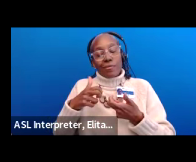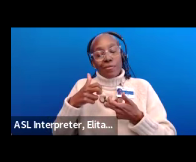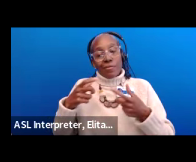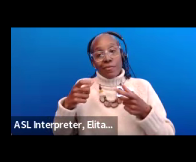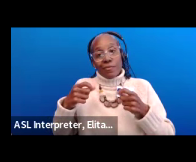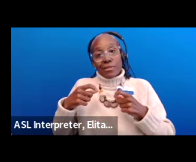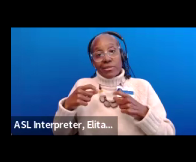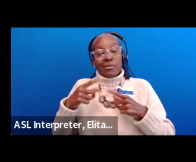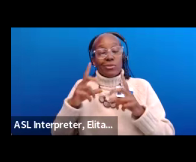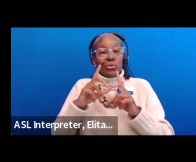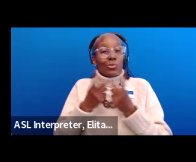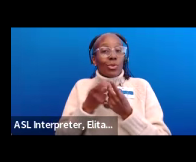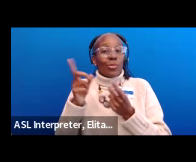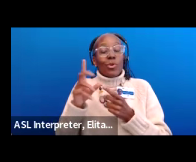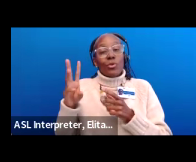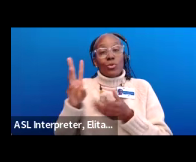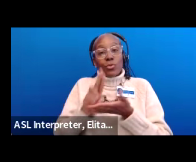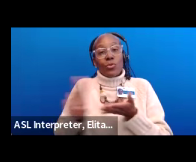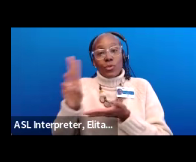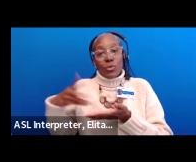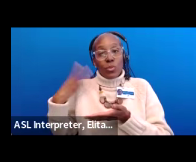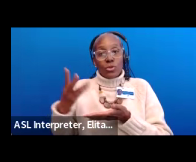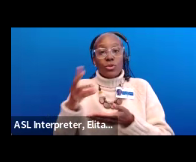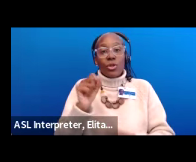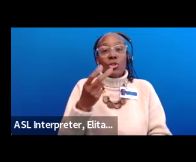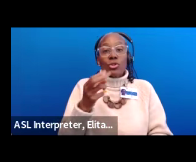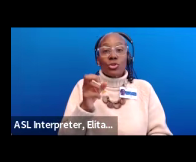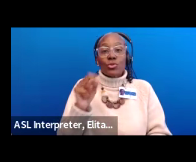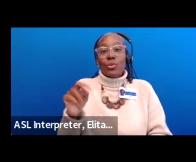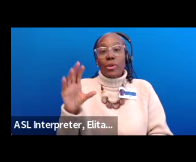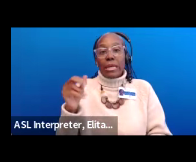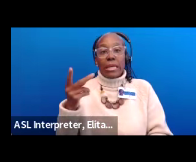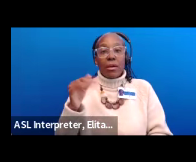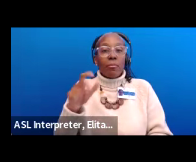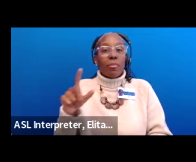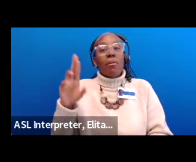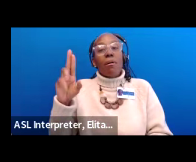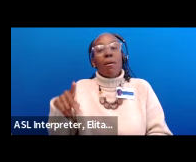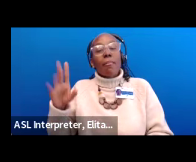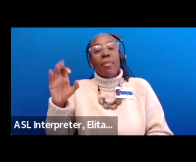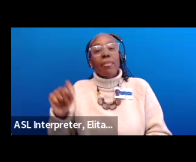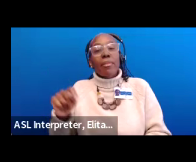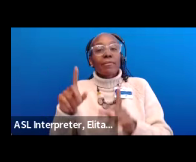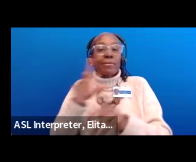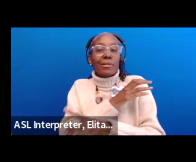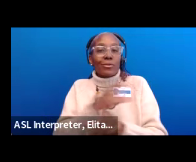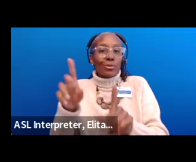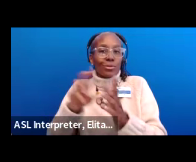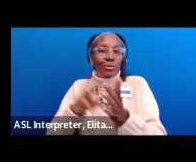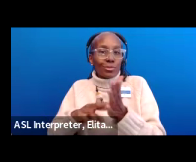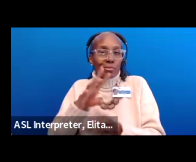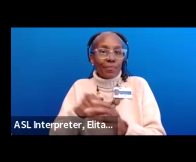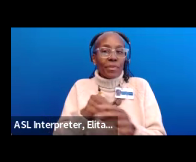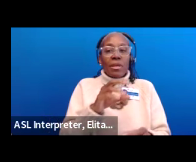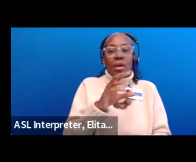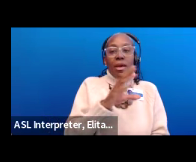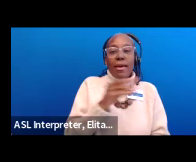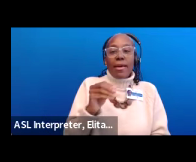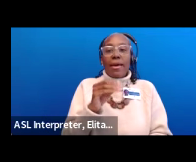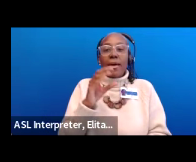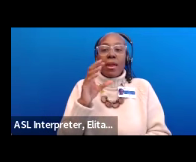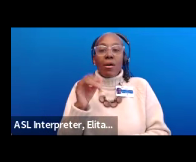of Washington. And we have Sherown Campbell, an Uplift trial participant, and Jessie Owen, an ARC-EX therapy trial